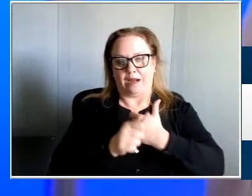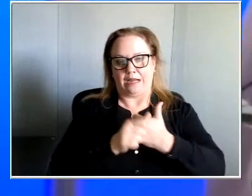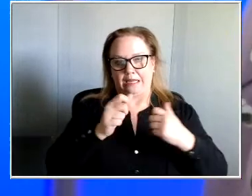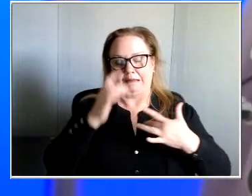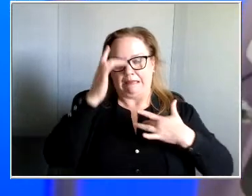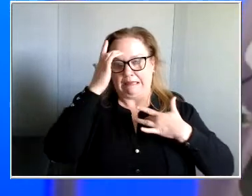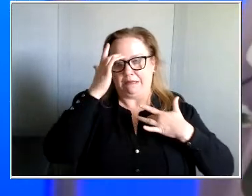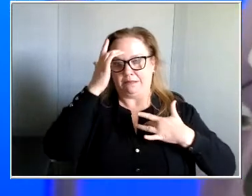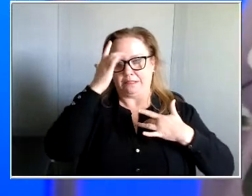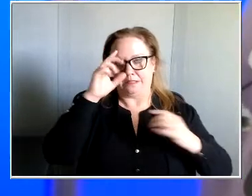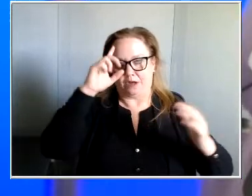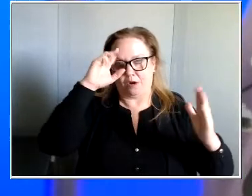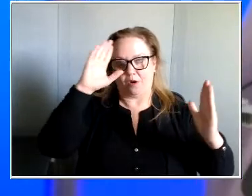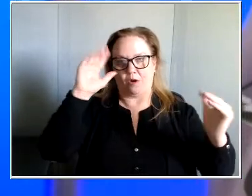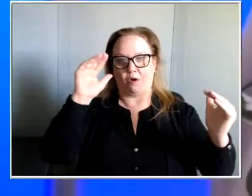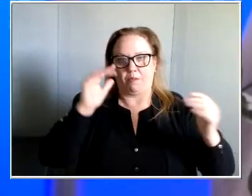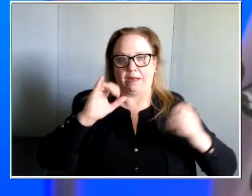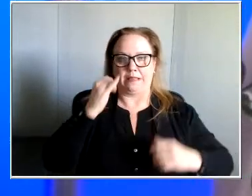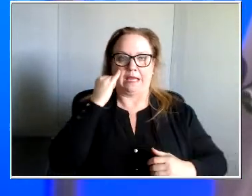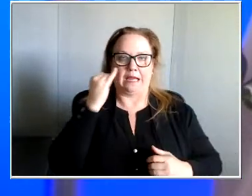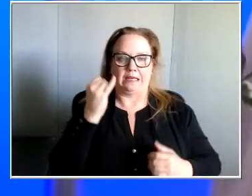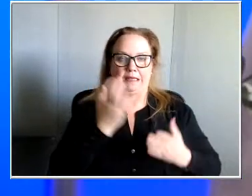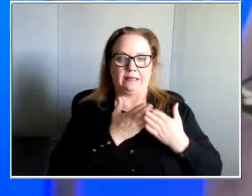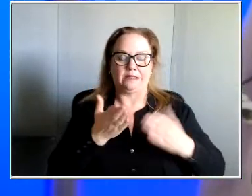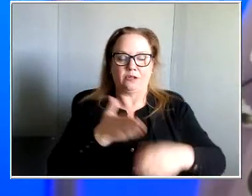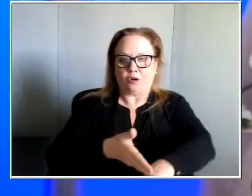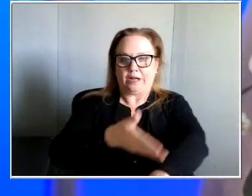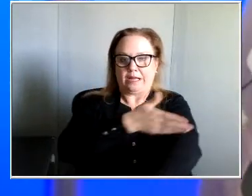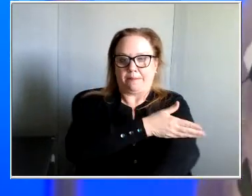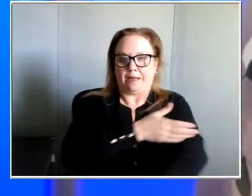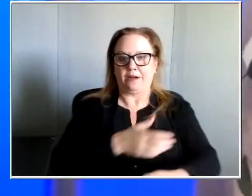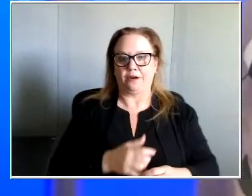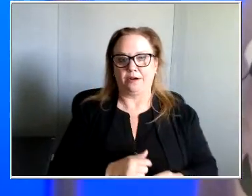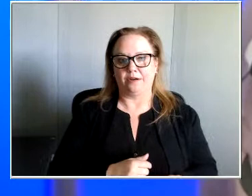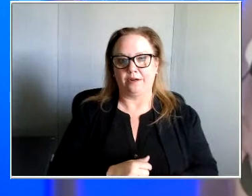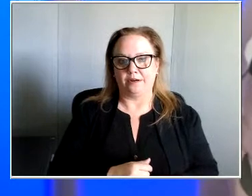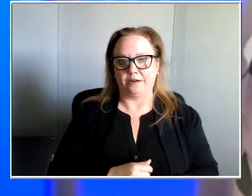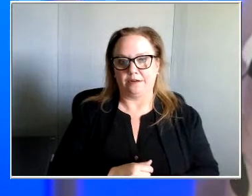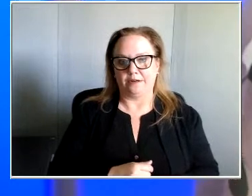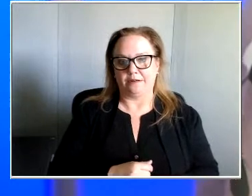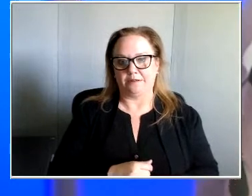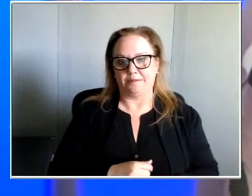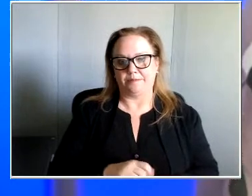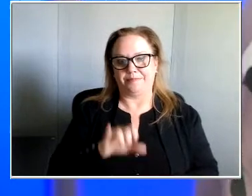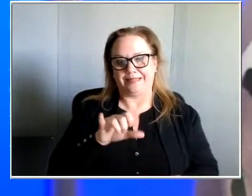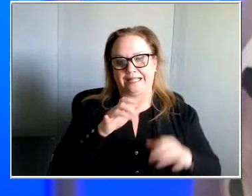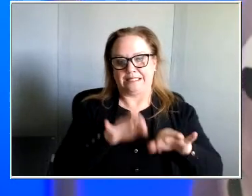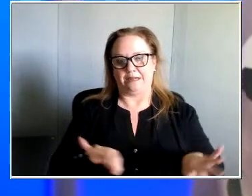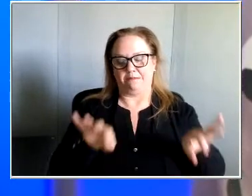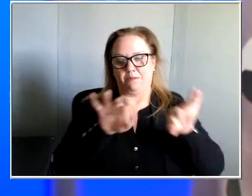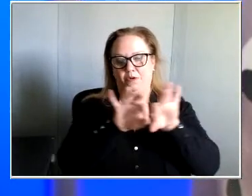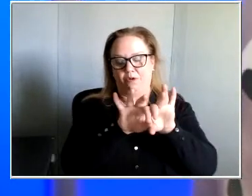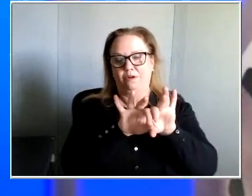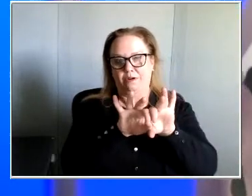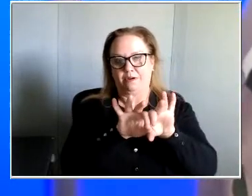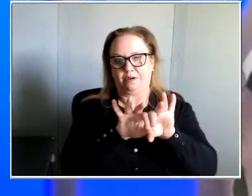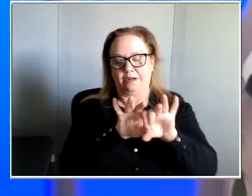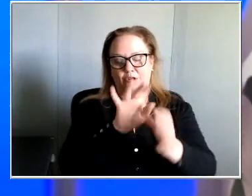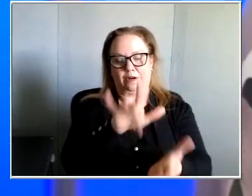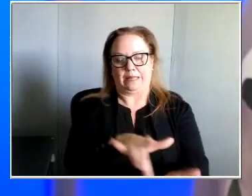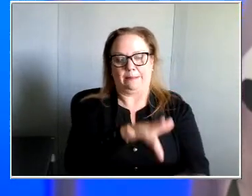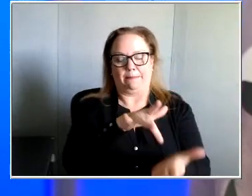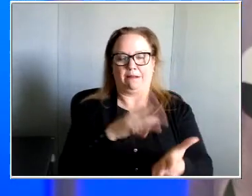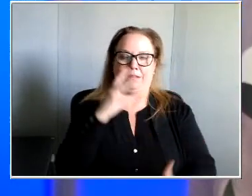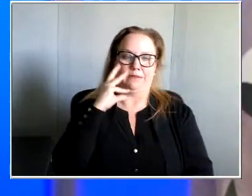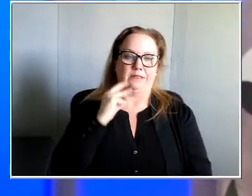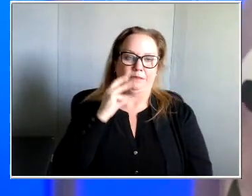is, you know, the idea that things are going to get better. And that's important when you're in the midst of that and